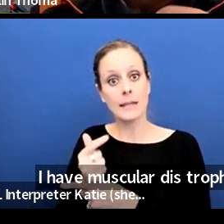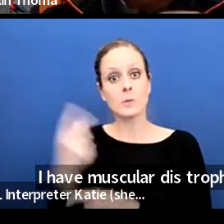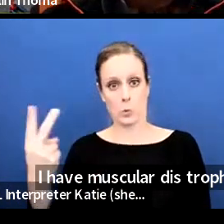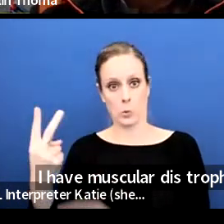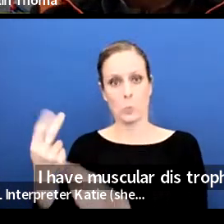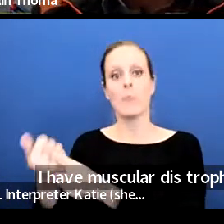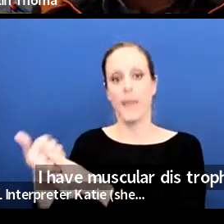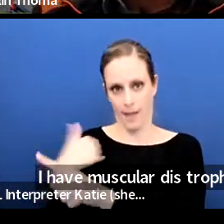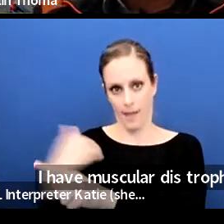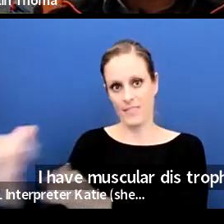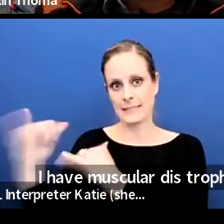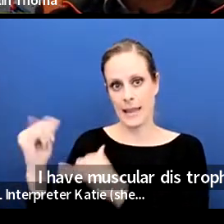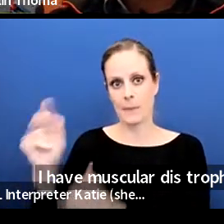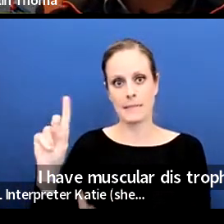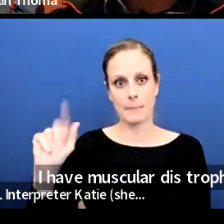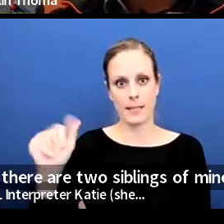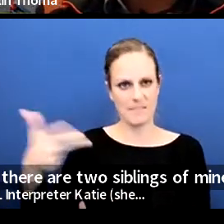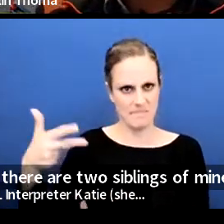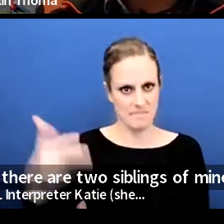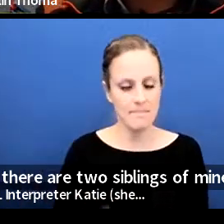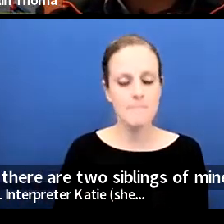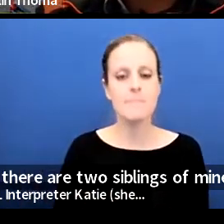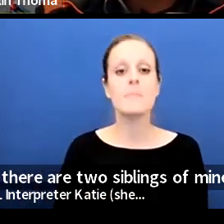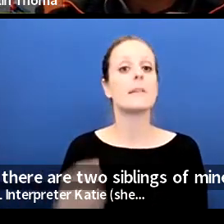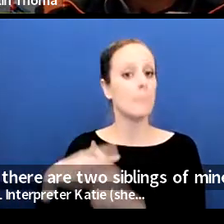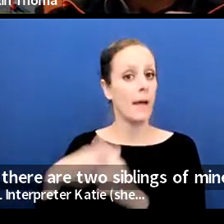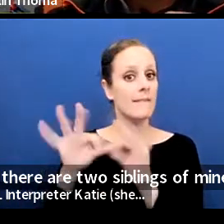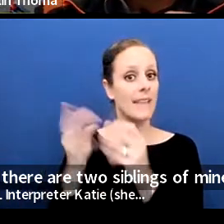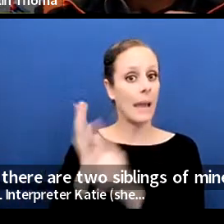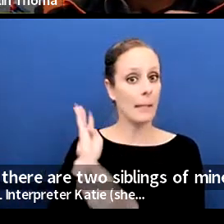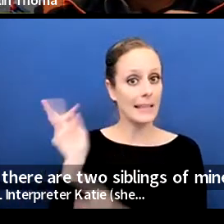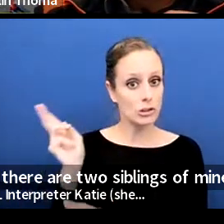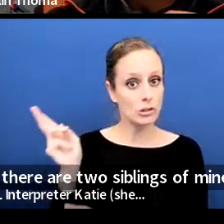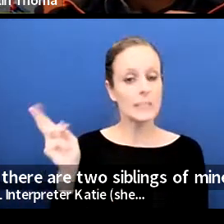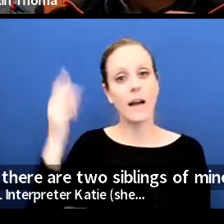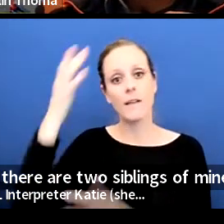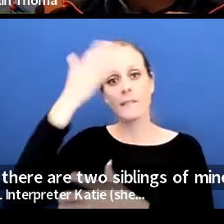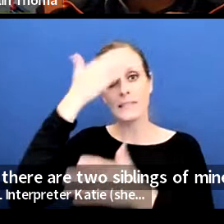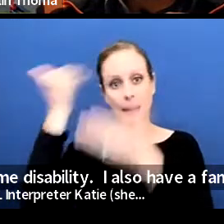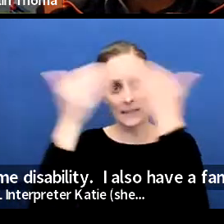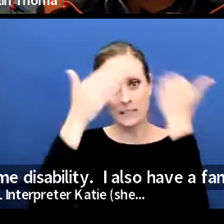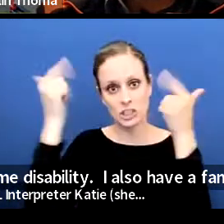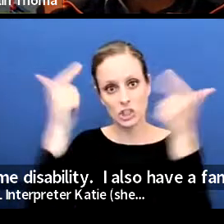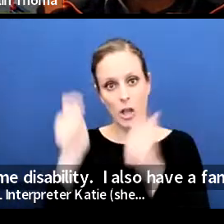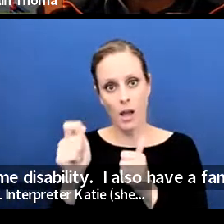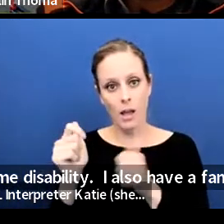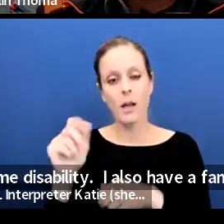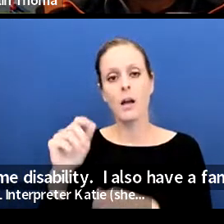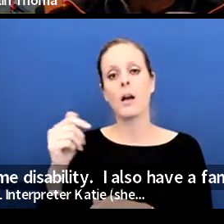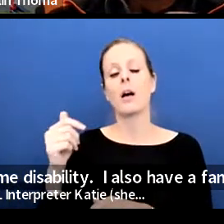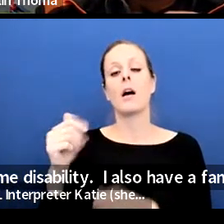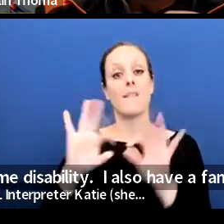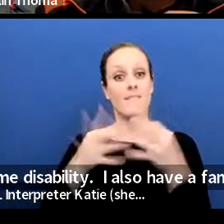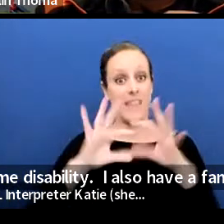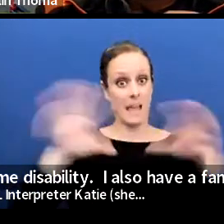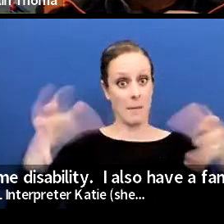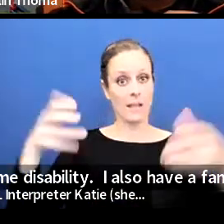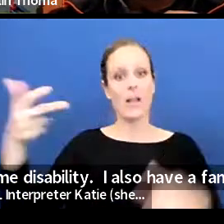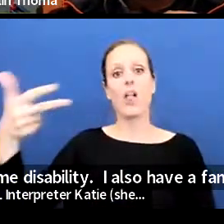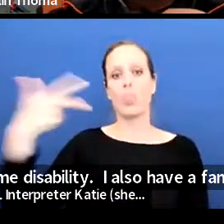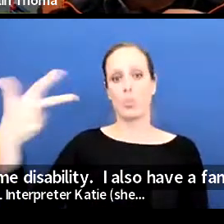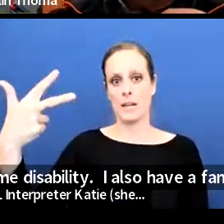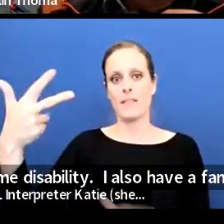disability. Also have a family history of dementia. 3 of our family members have died from